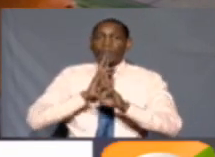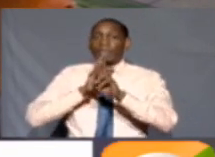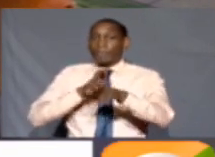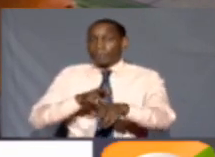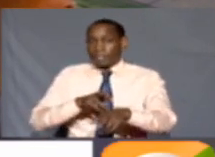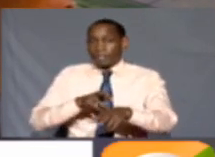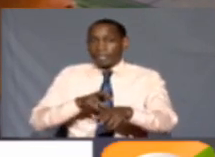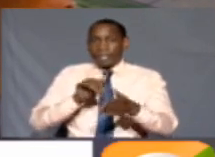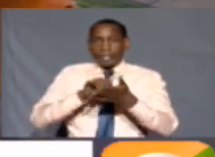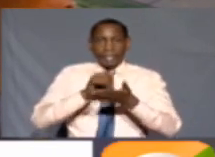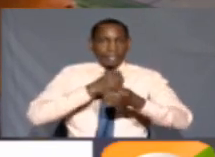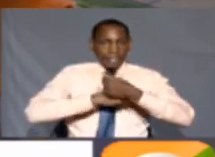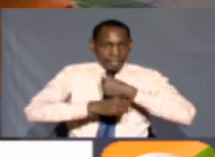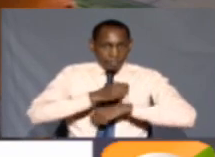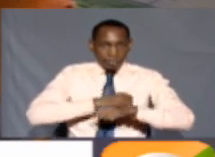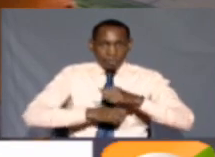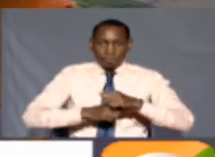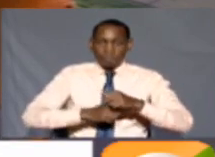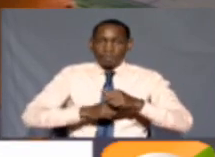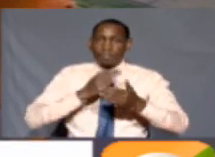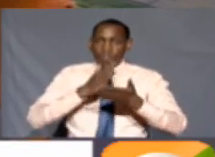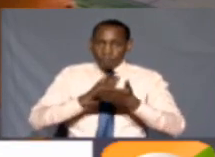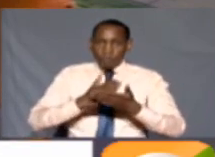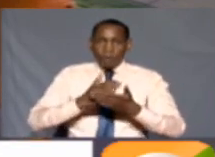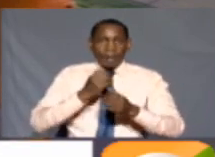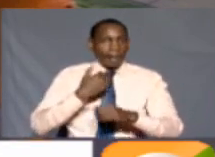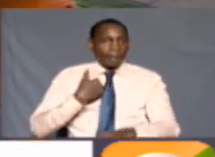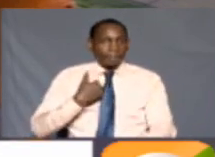report, yeah, and that action will be taken. Now,